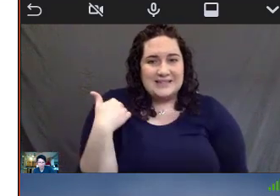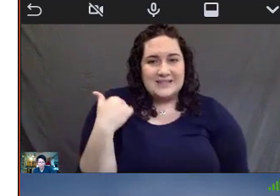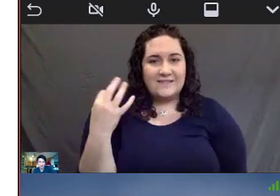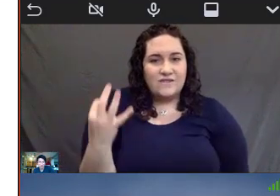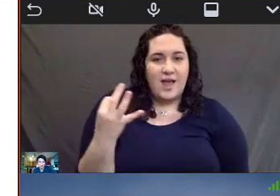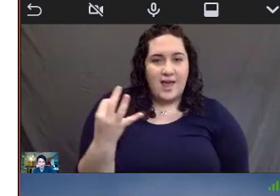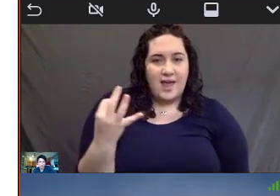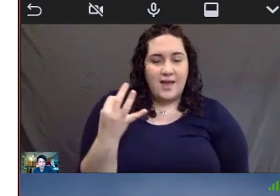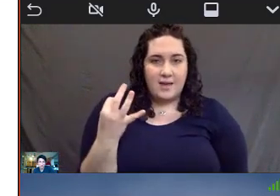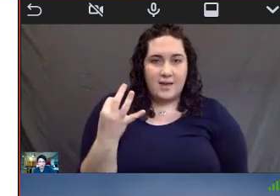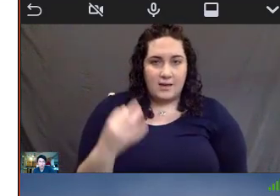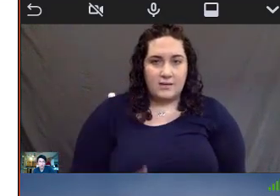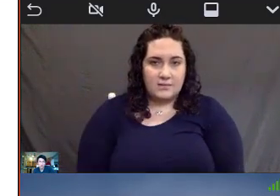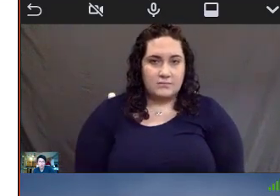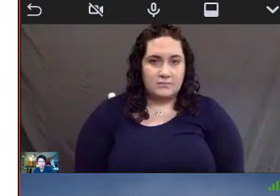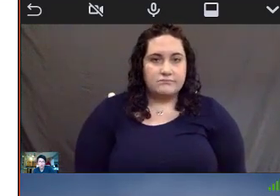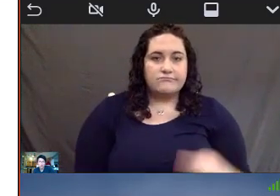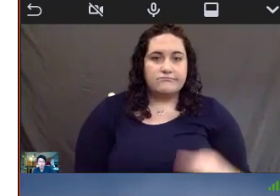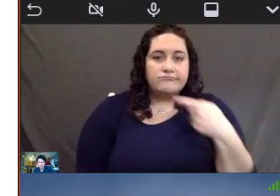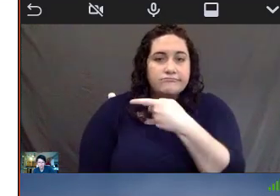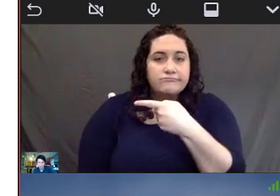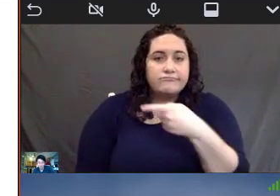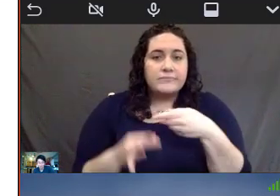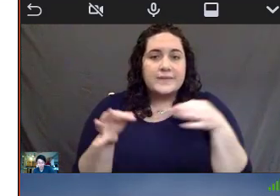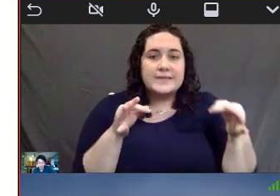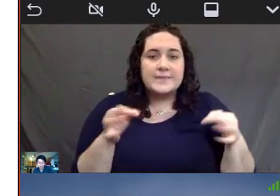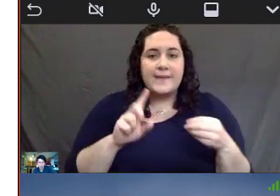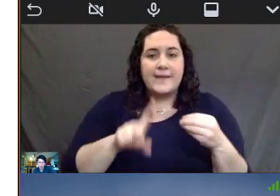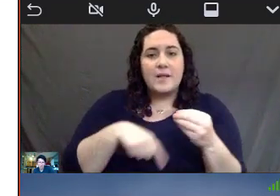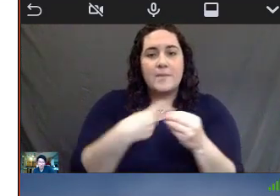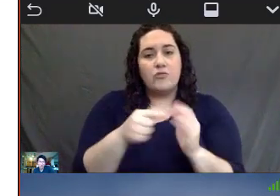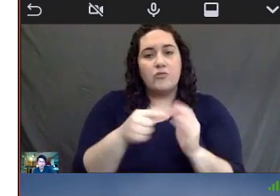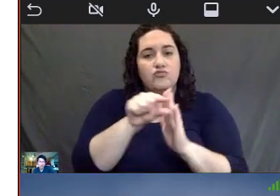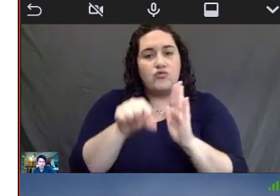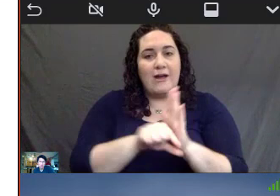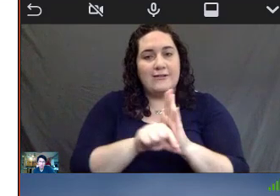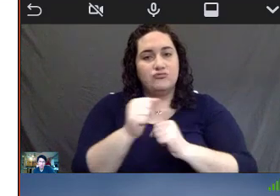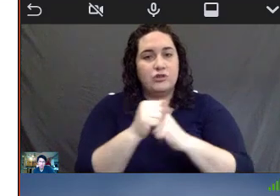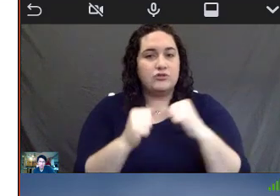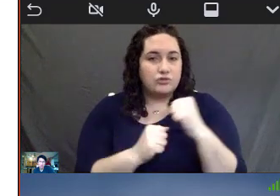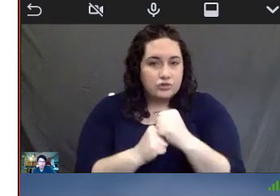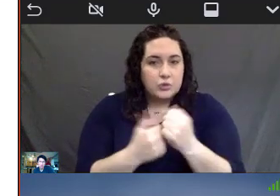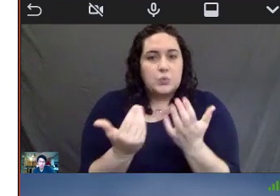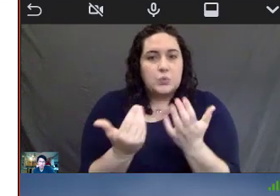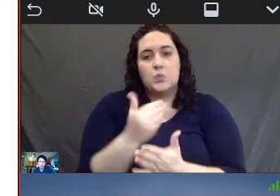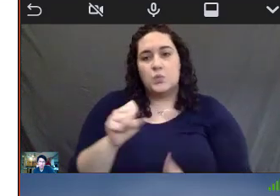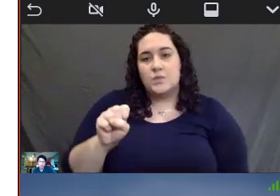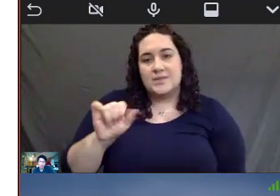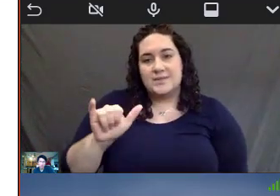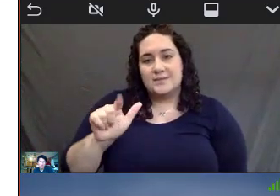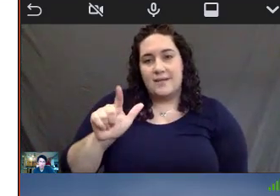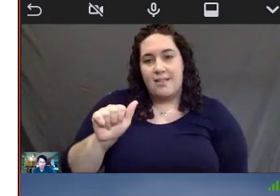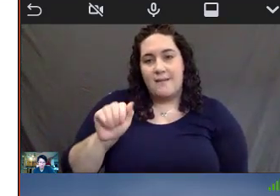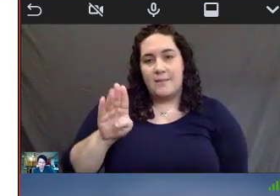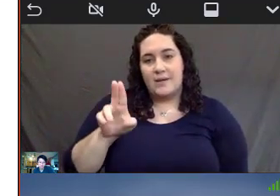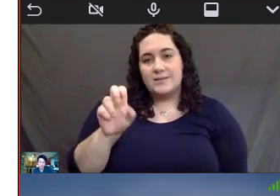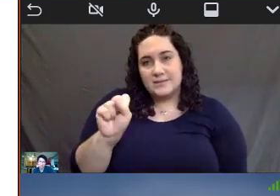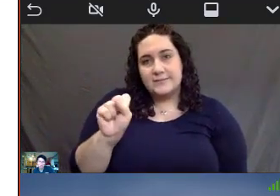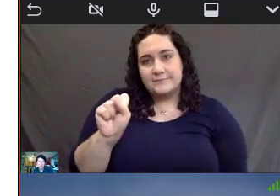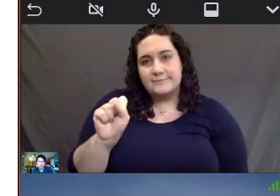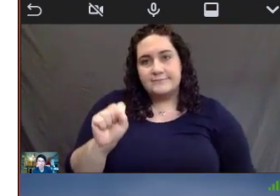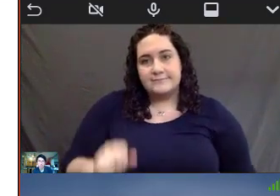had posted the most recent version of the syllabus, so this updated version of the syllabus. I've tracked changes in